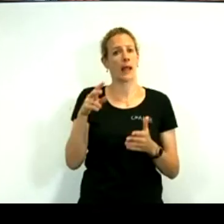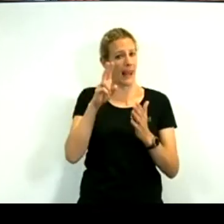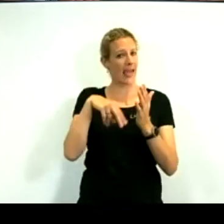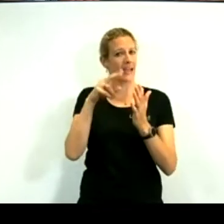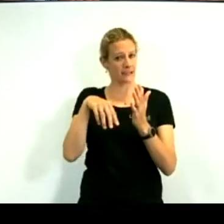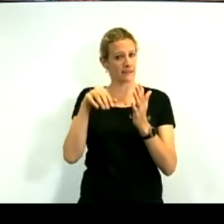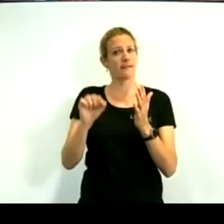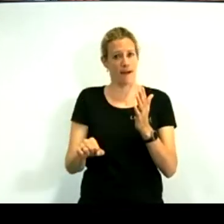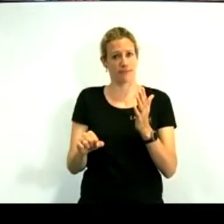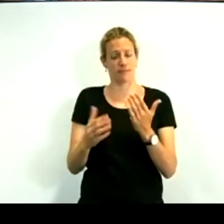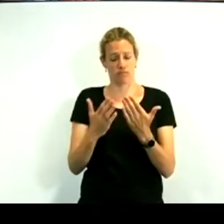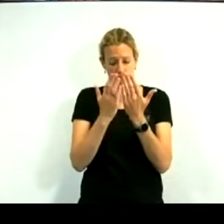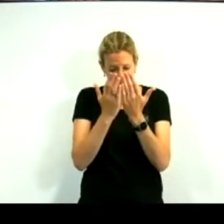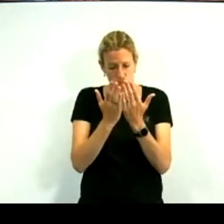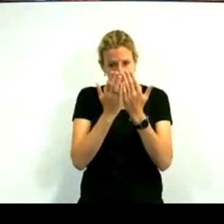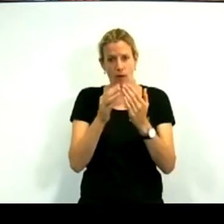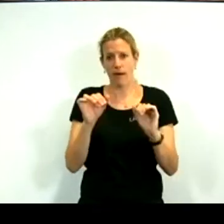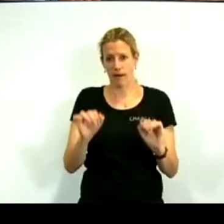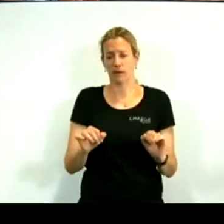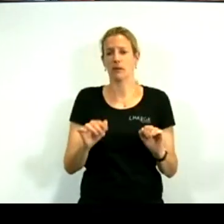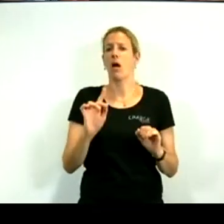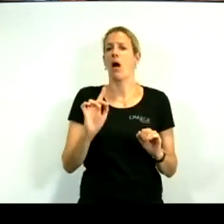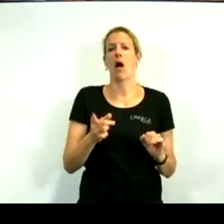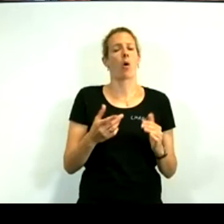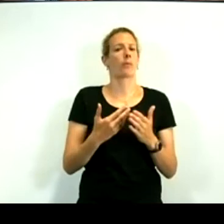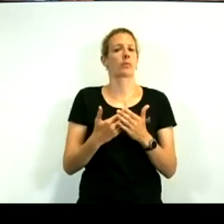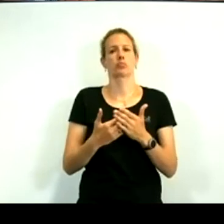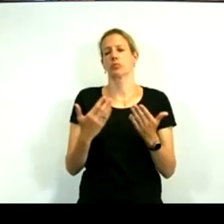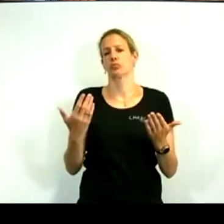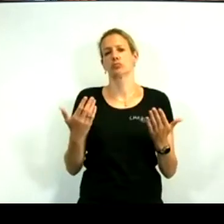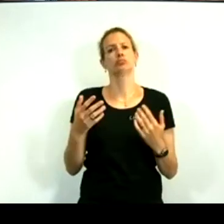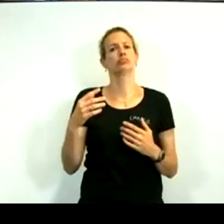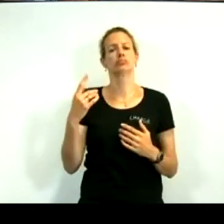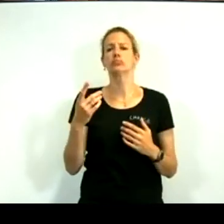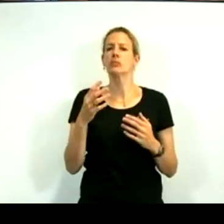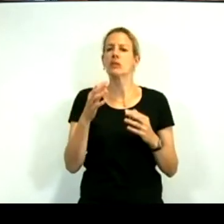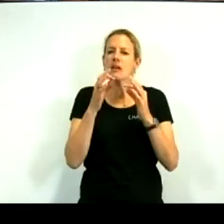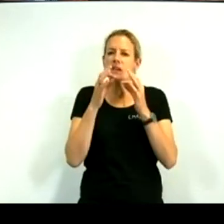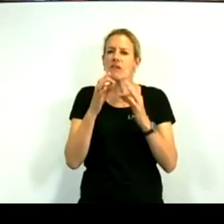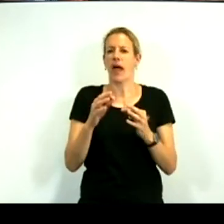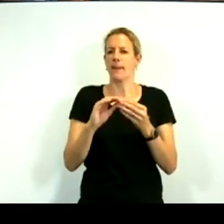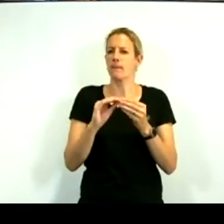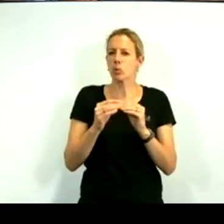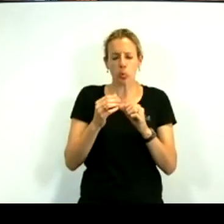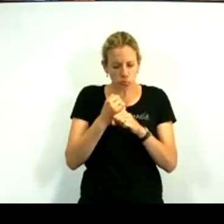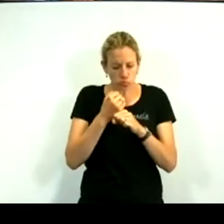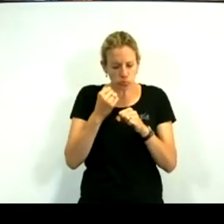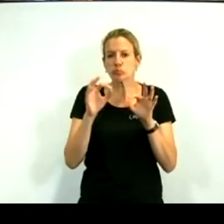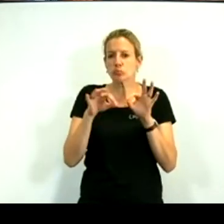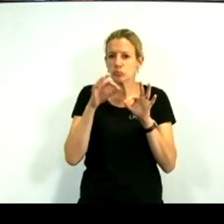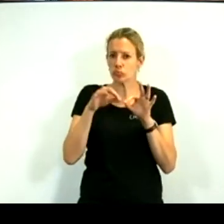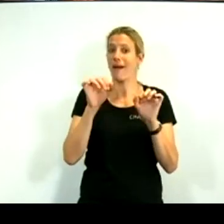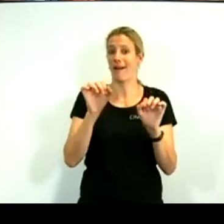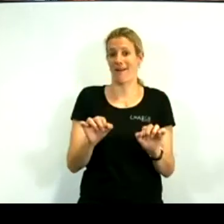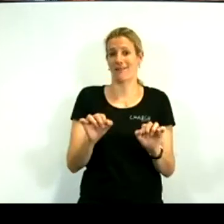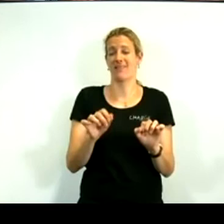of fine visual work like stitching and sewing, but they wouldn't be able to walk around very safely. They would